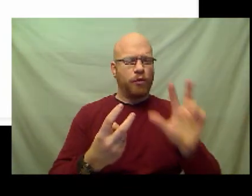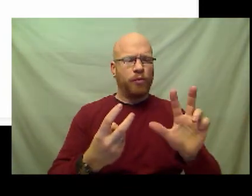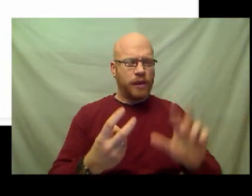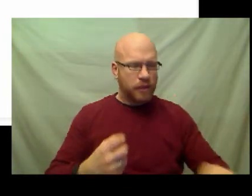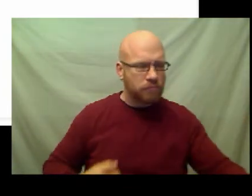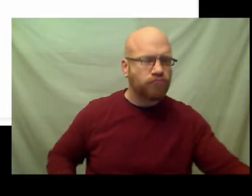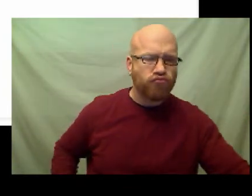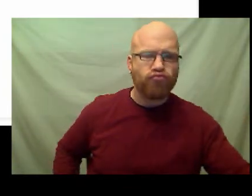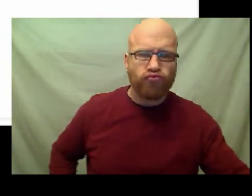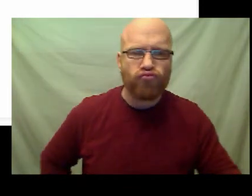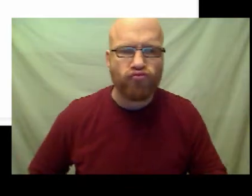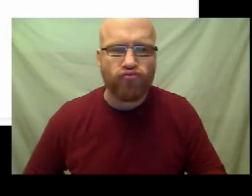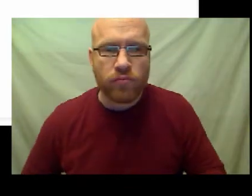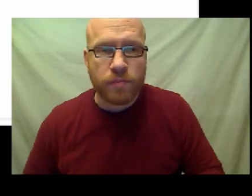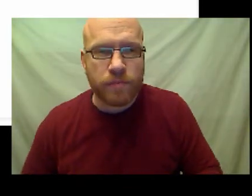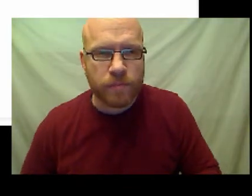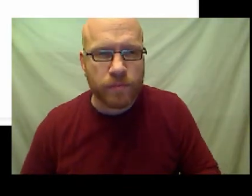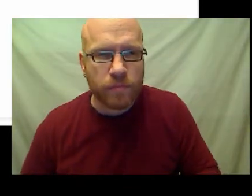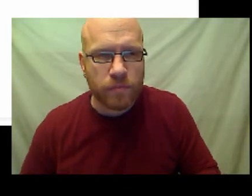3.